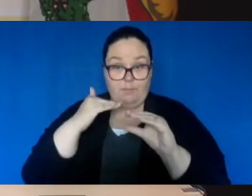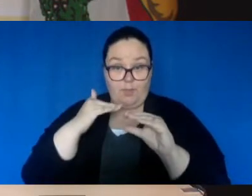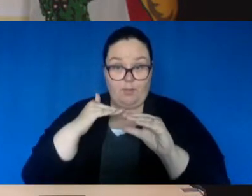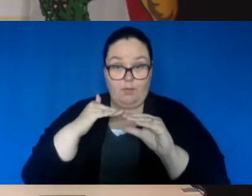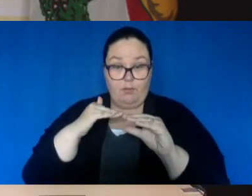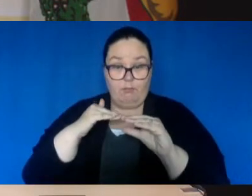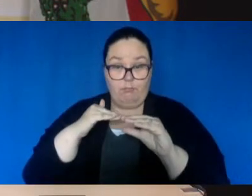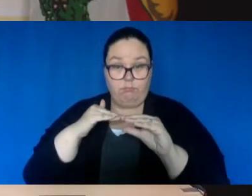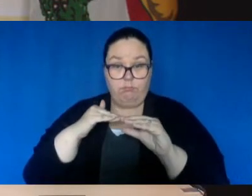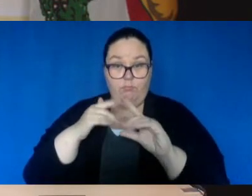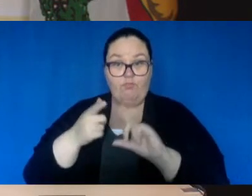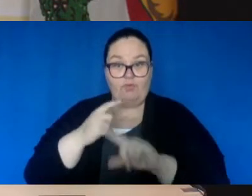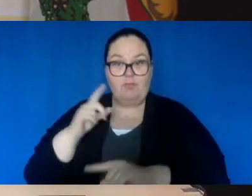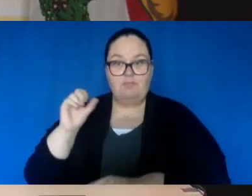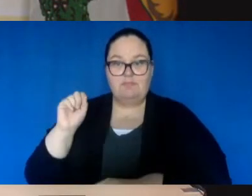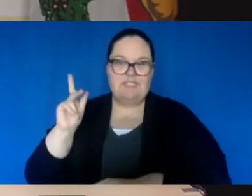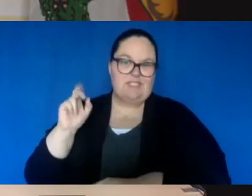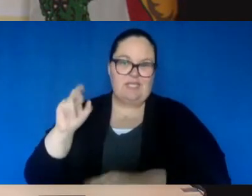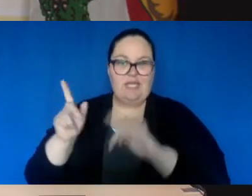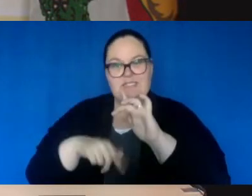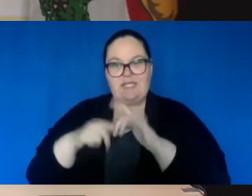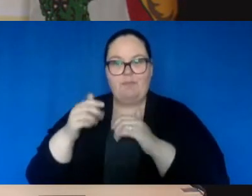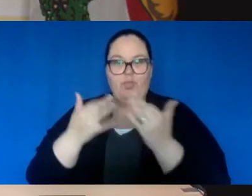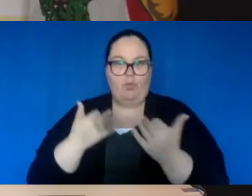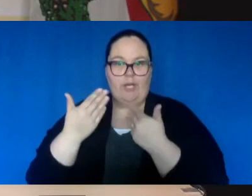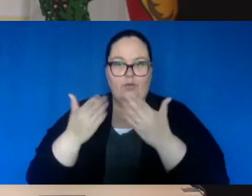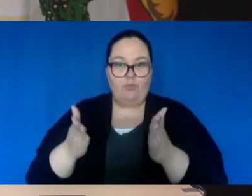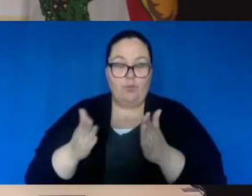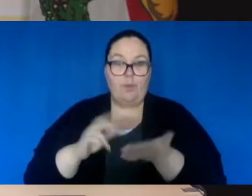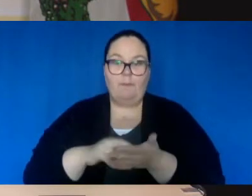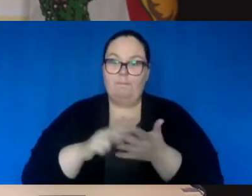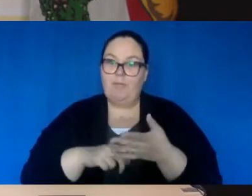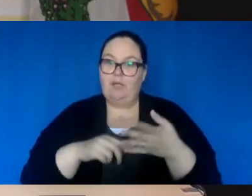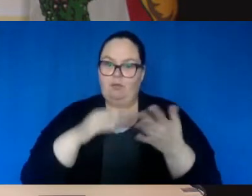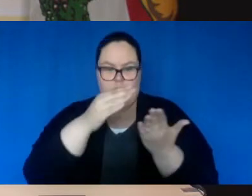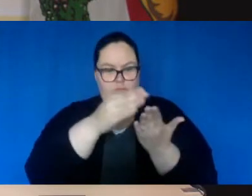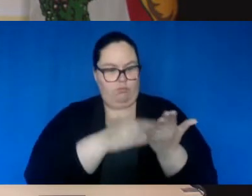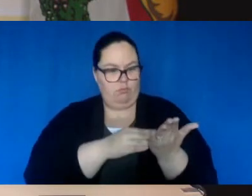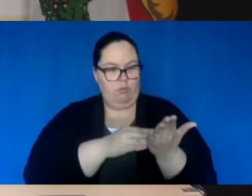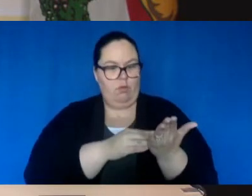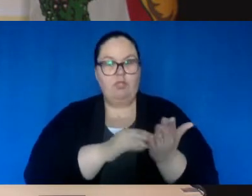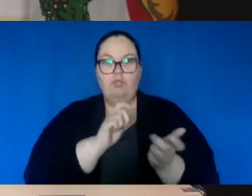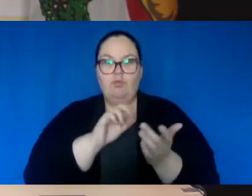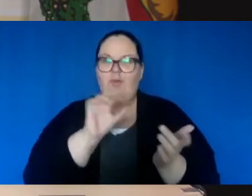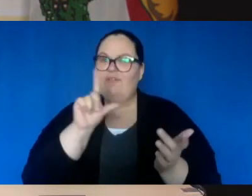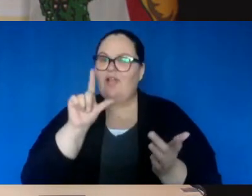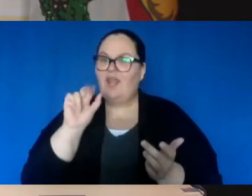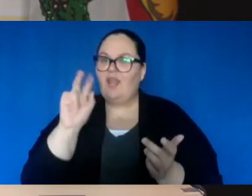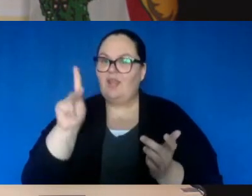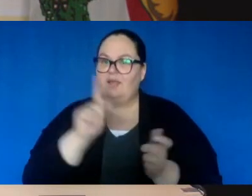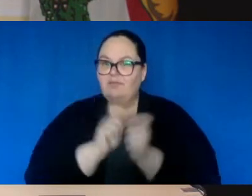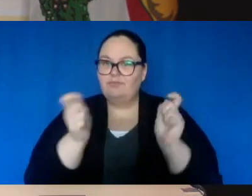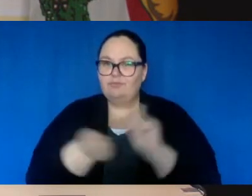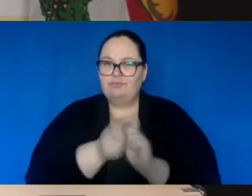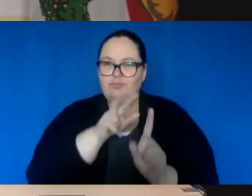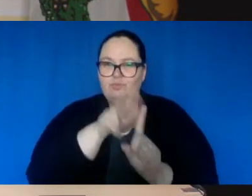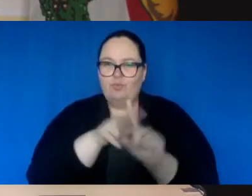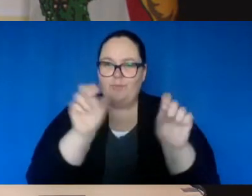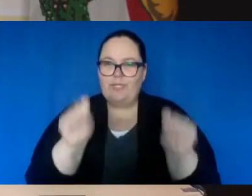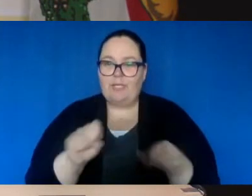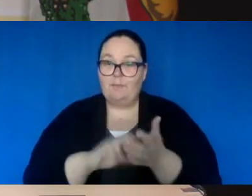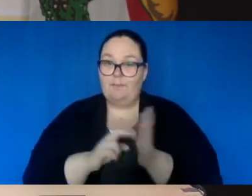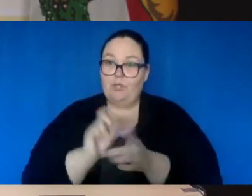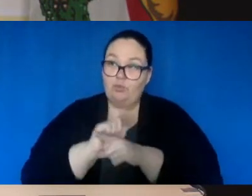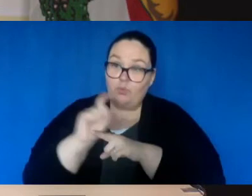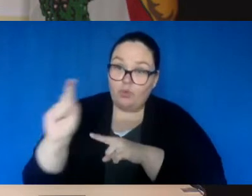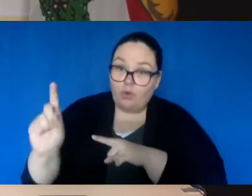from Skip the Waiting Room for their appointment, it does give them an option to reschedule their appointment, and they can call